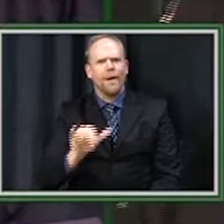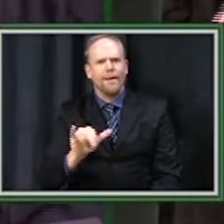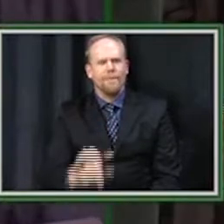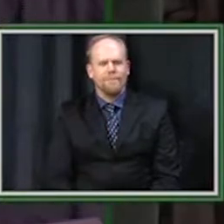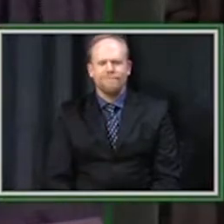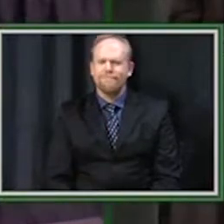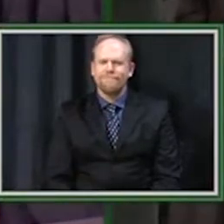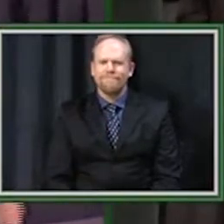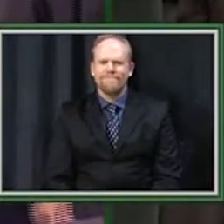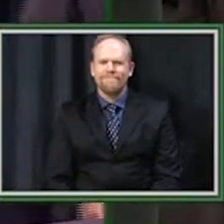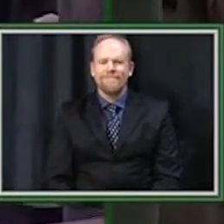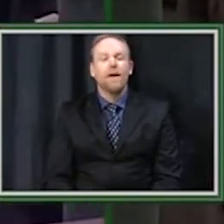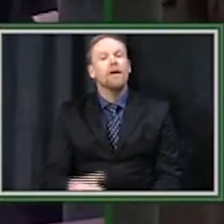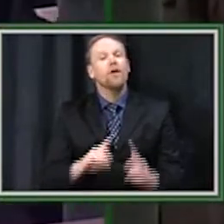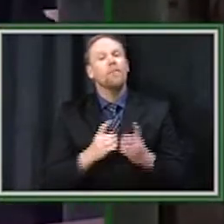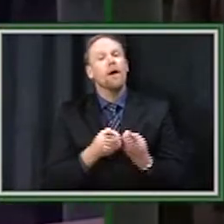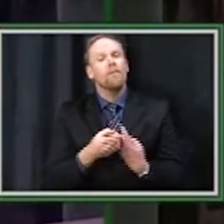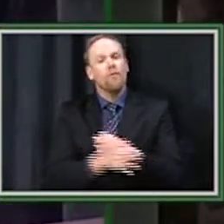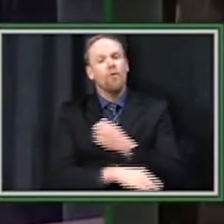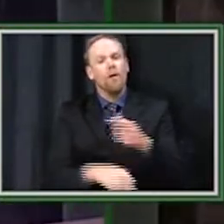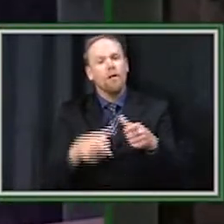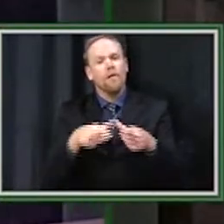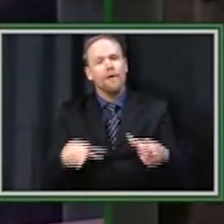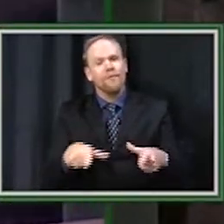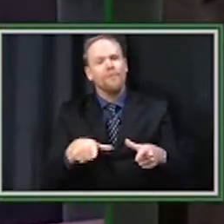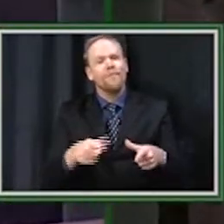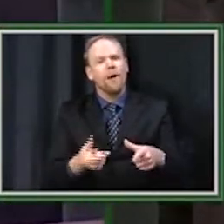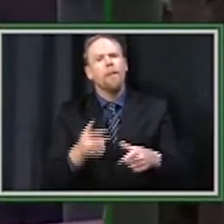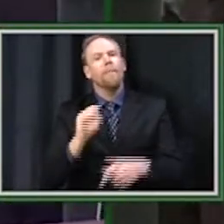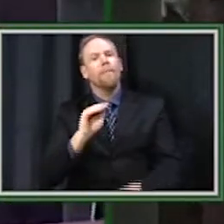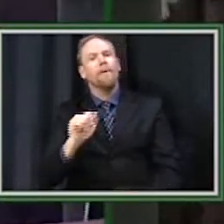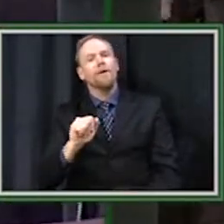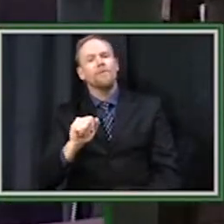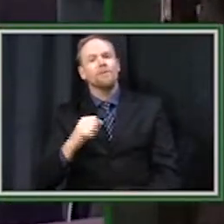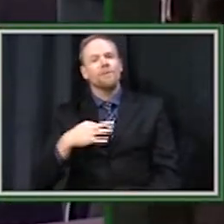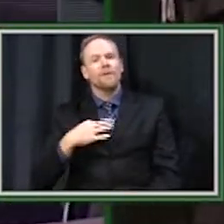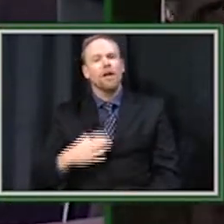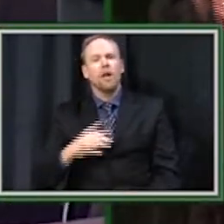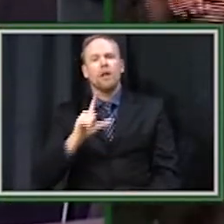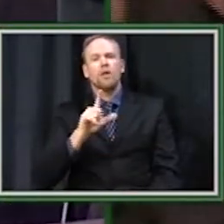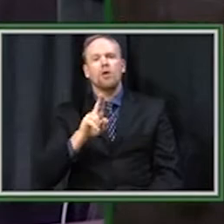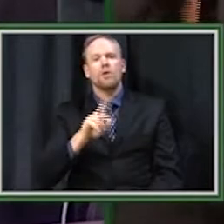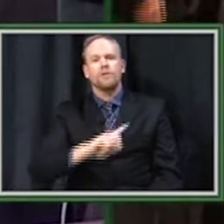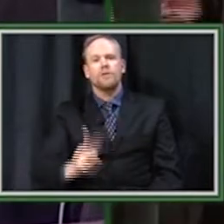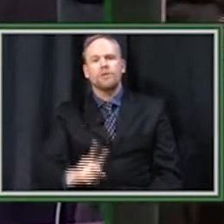From the Department of Foreign Languages, the master's candidates, Luz Gonzalez.